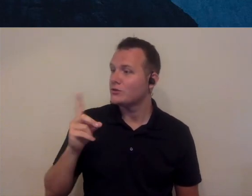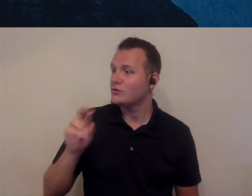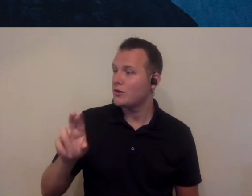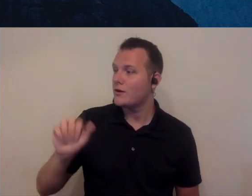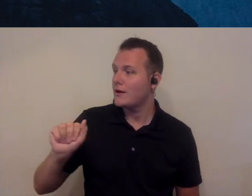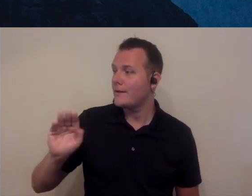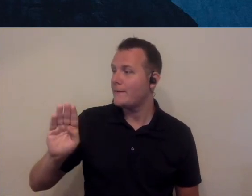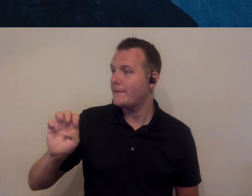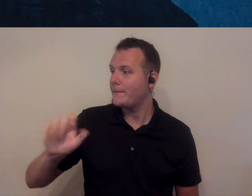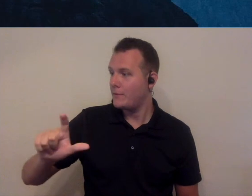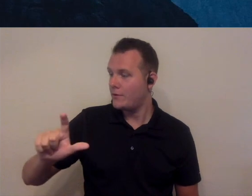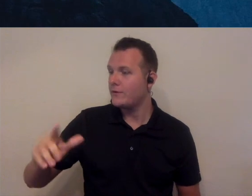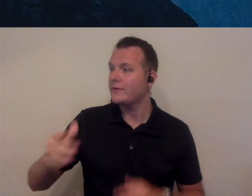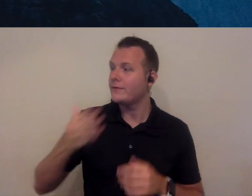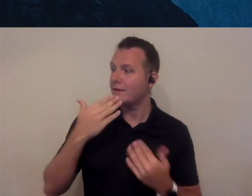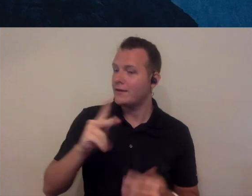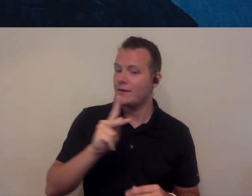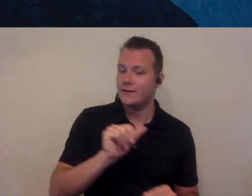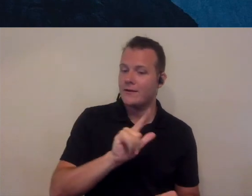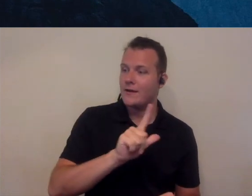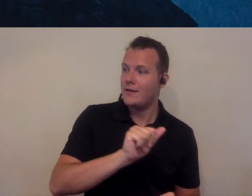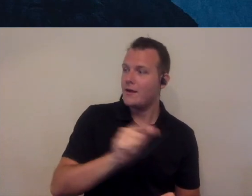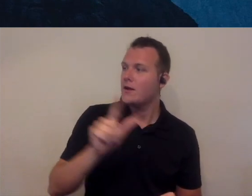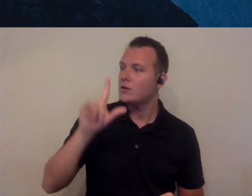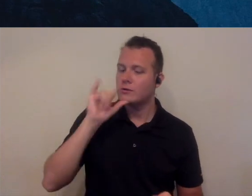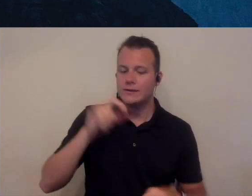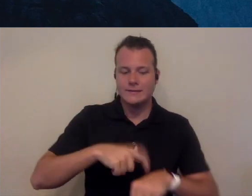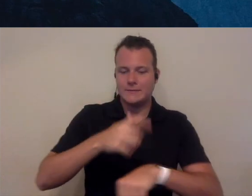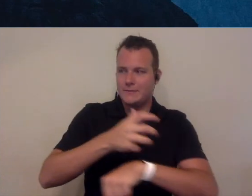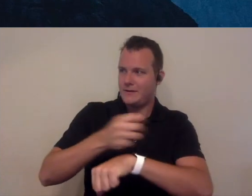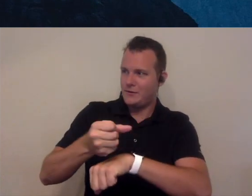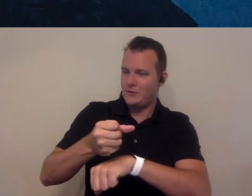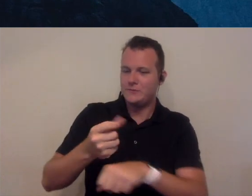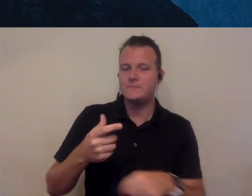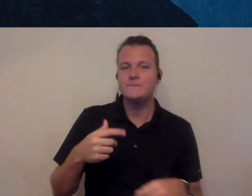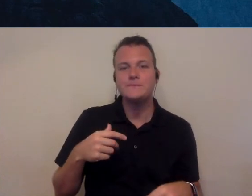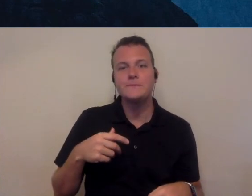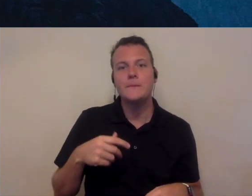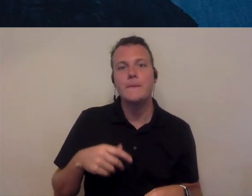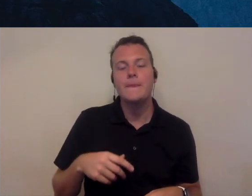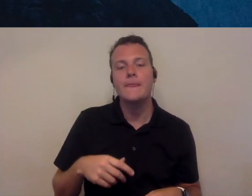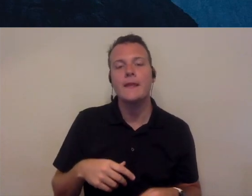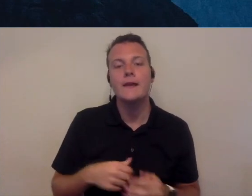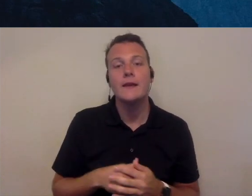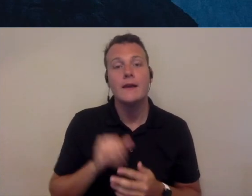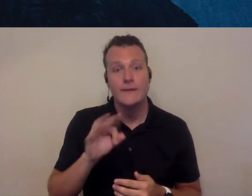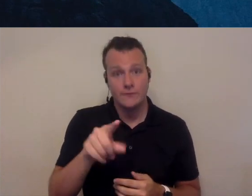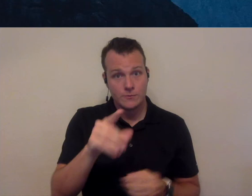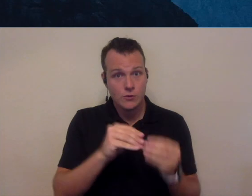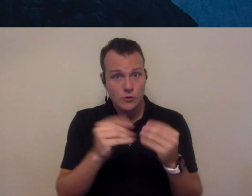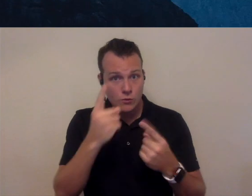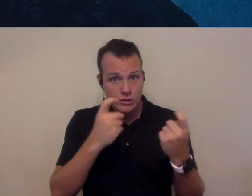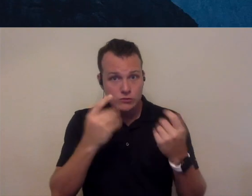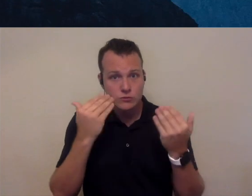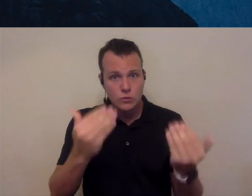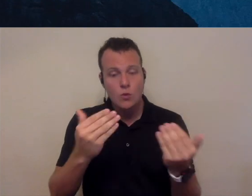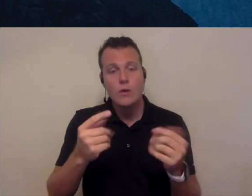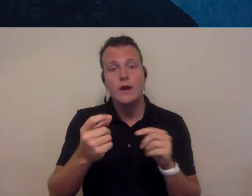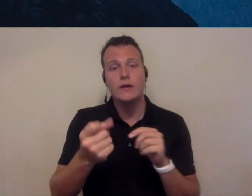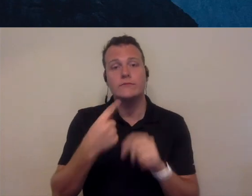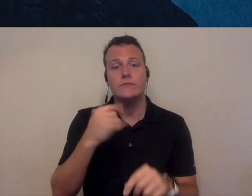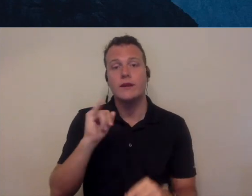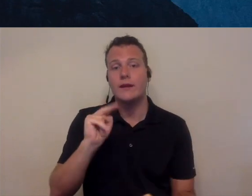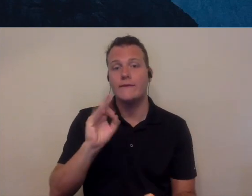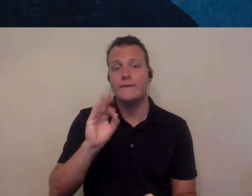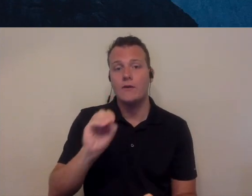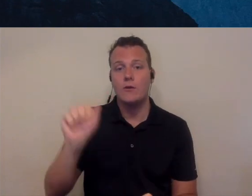Great. And thank you, Dr. Abel, and thank you to Kayla. Looks like we are out of time for today's session. If anybody has any additional